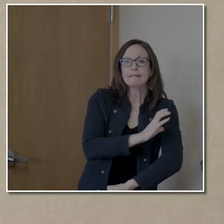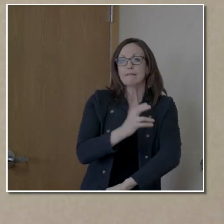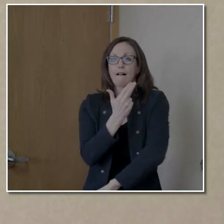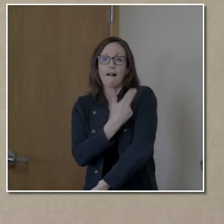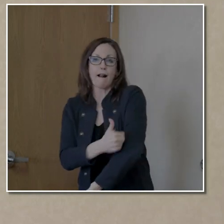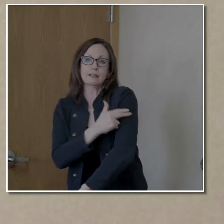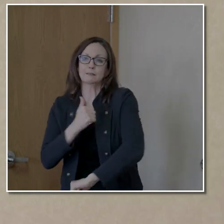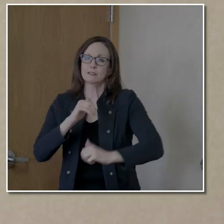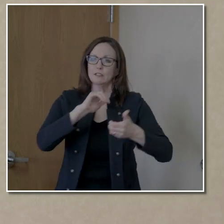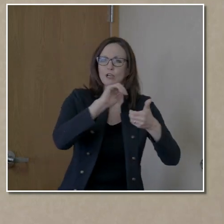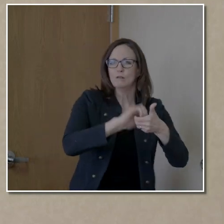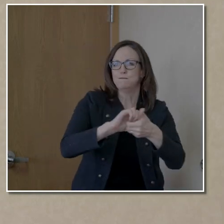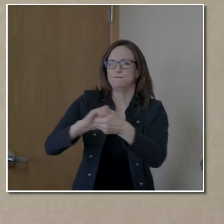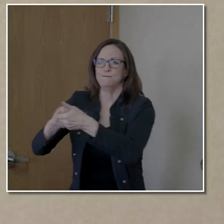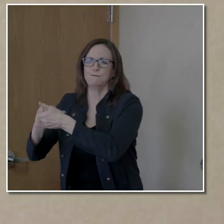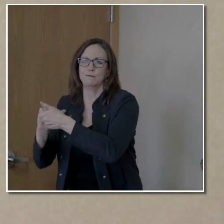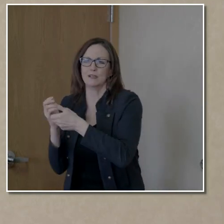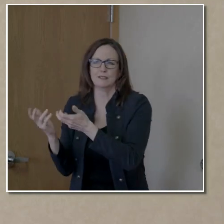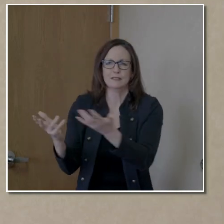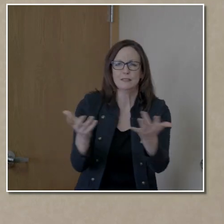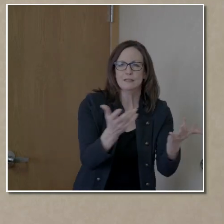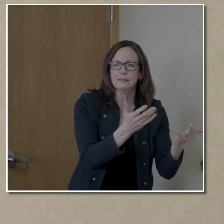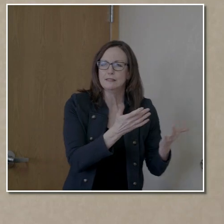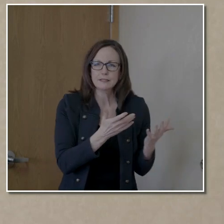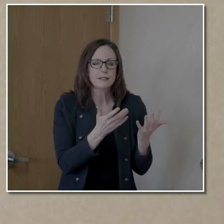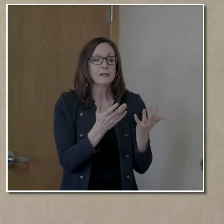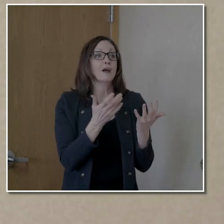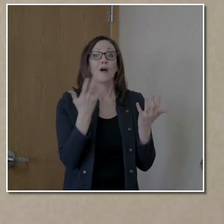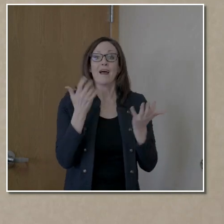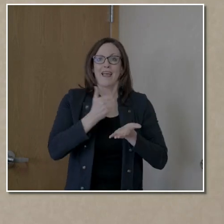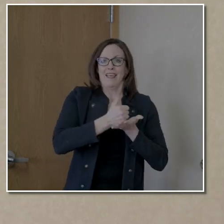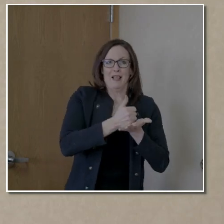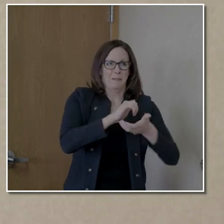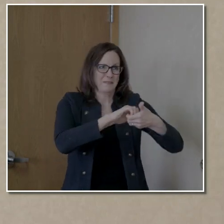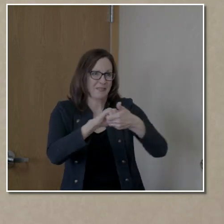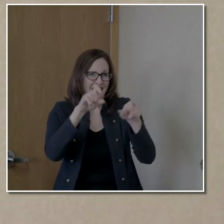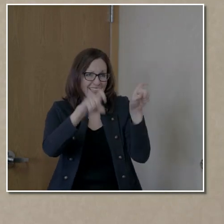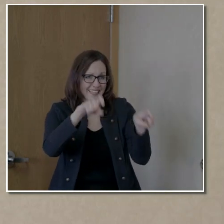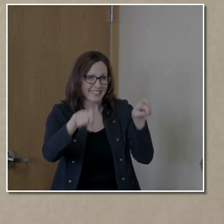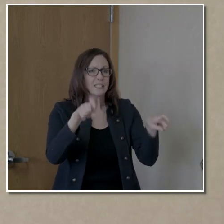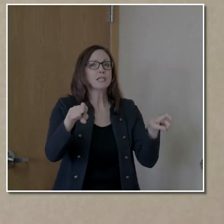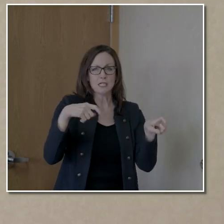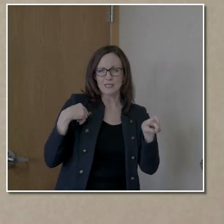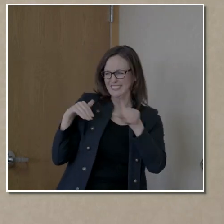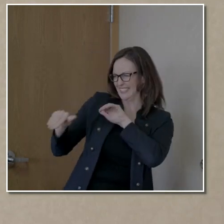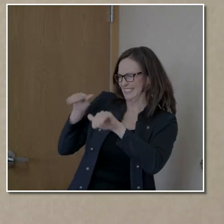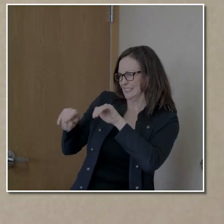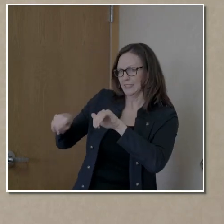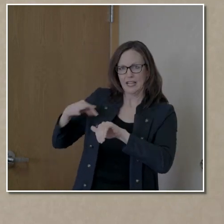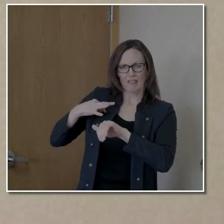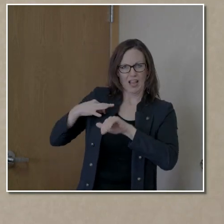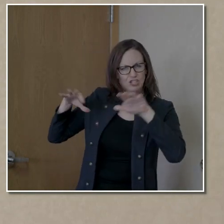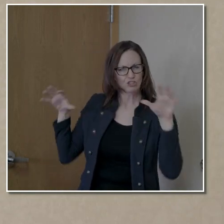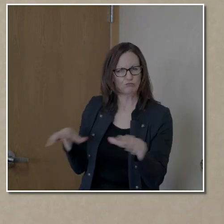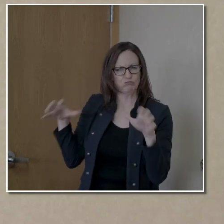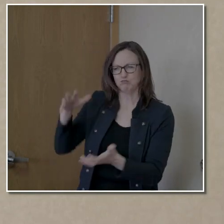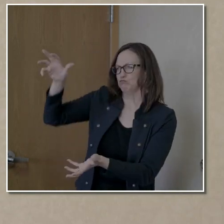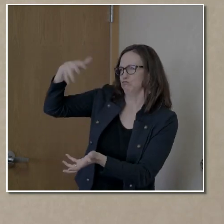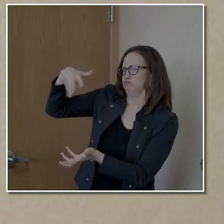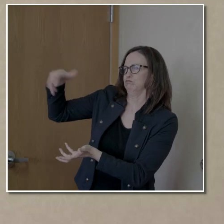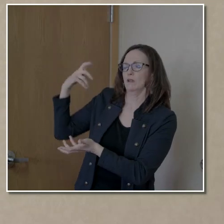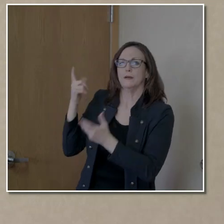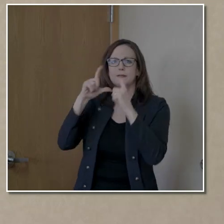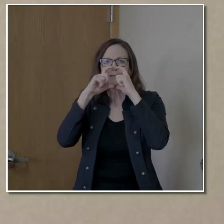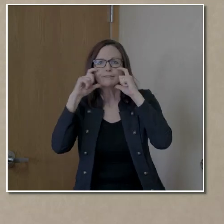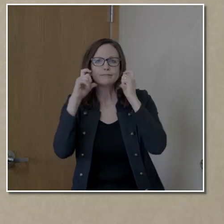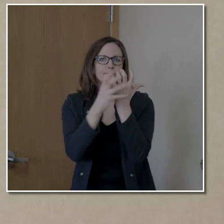for healthcare and other essential workers. A second approach is how we prevent the spread of the disease.